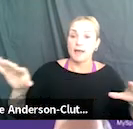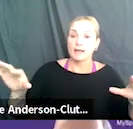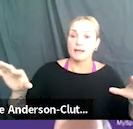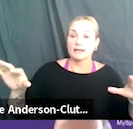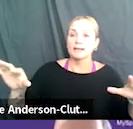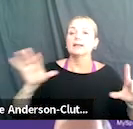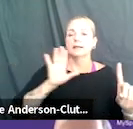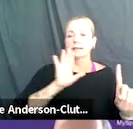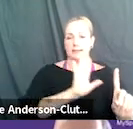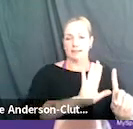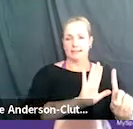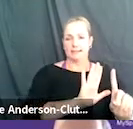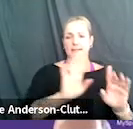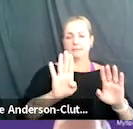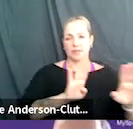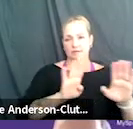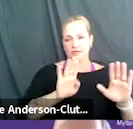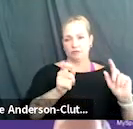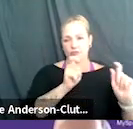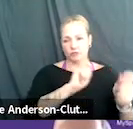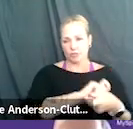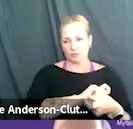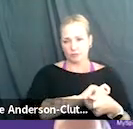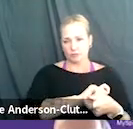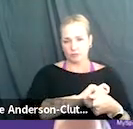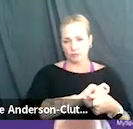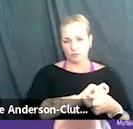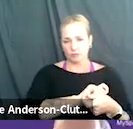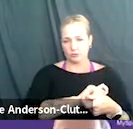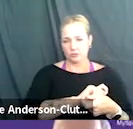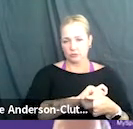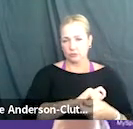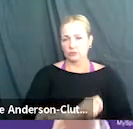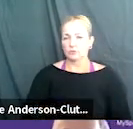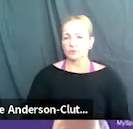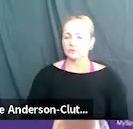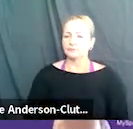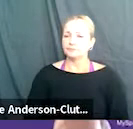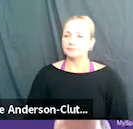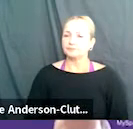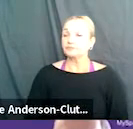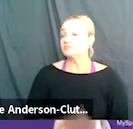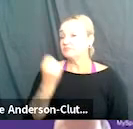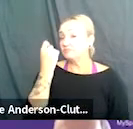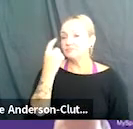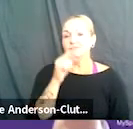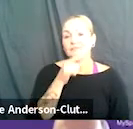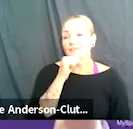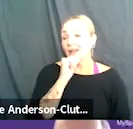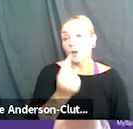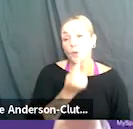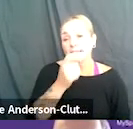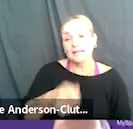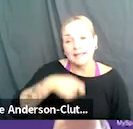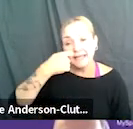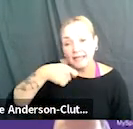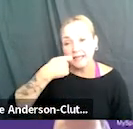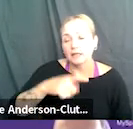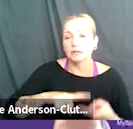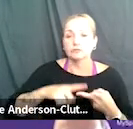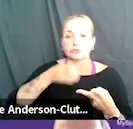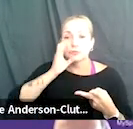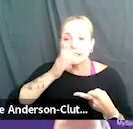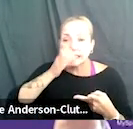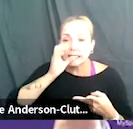talk about. And I believe it also happened with drinking. So it wasn't just with eating. It was actually with every single thing he did, according to his mom, even using the